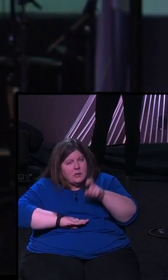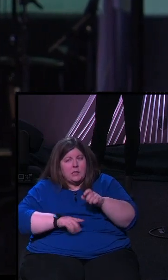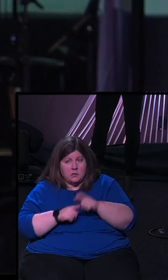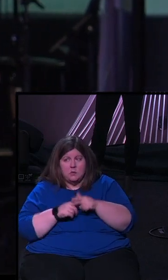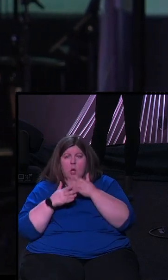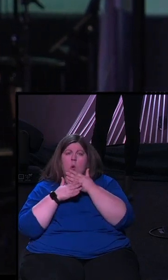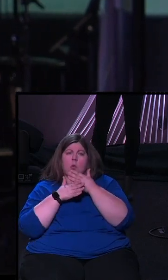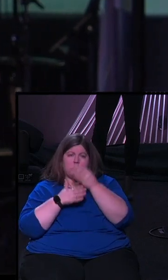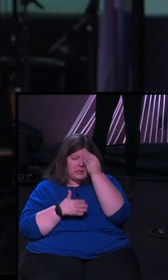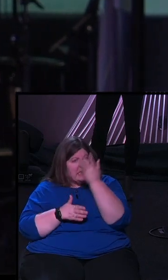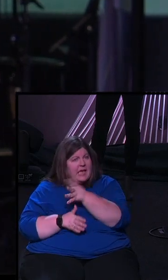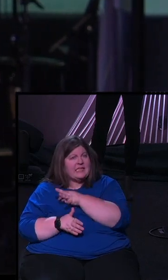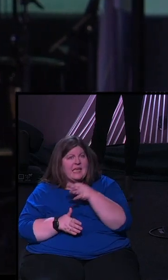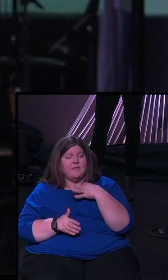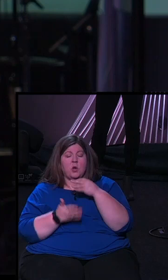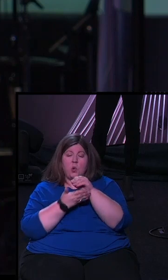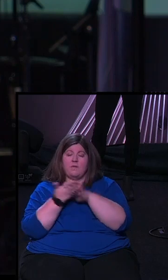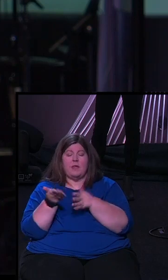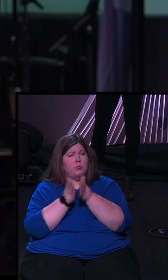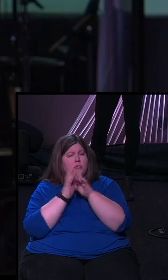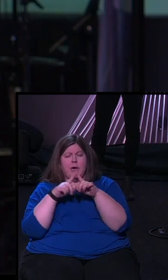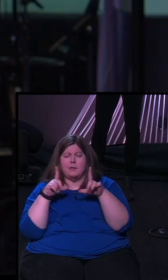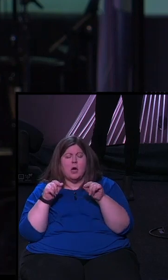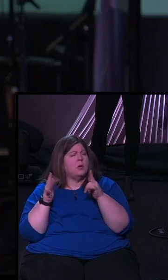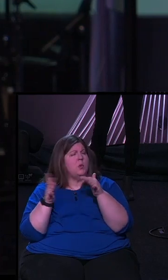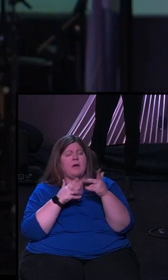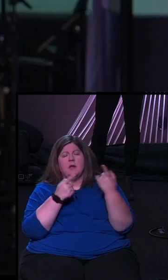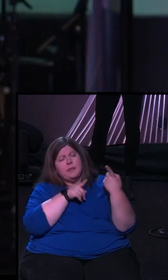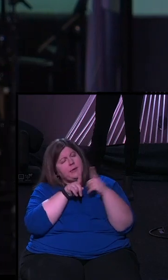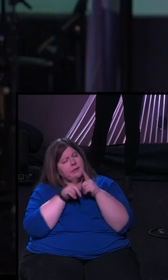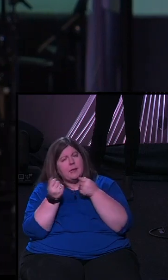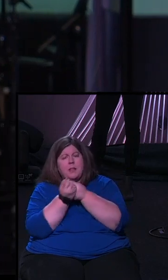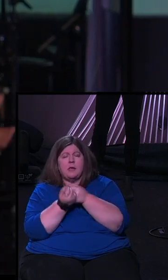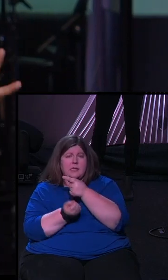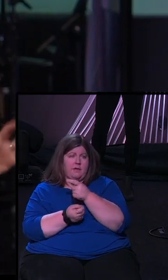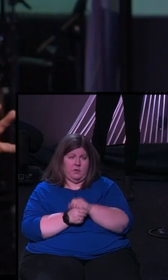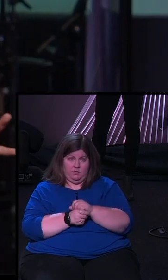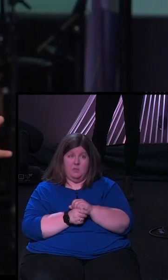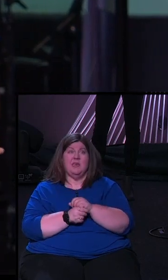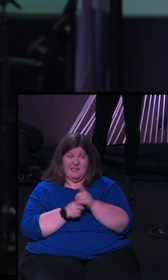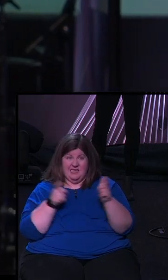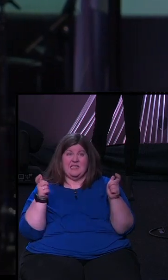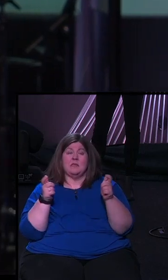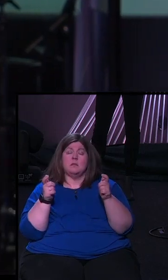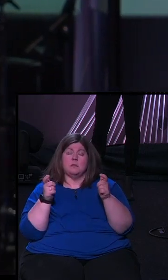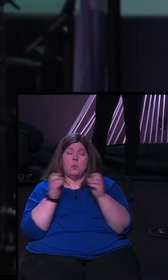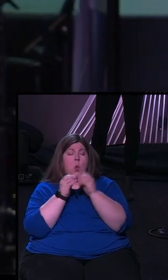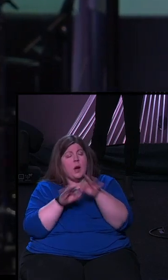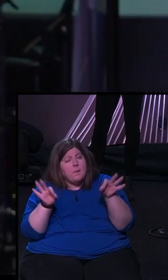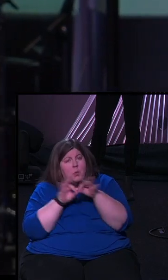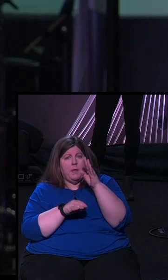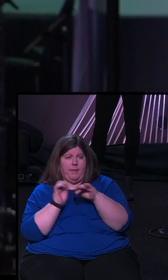on our staff. Send us an email. Fill out a prayer request form. Whatever it is, let us come alongside you, because this whole thing is bigger than money. It's about our